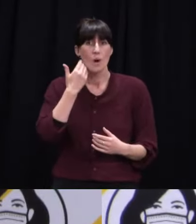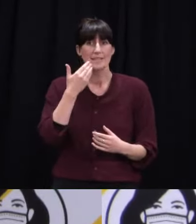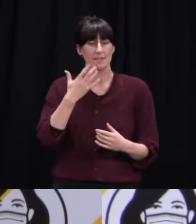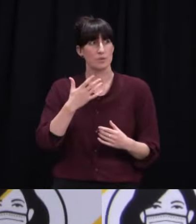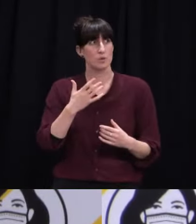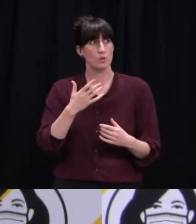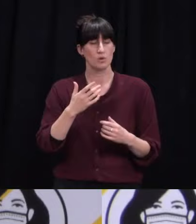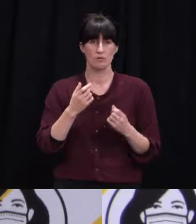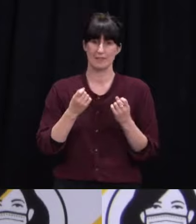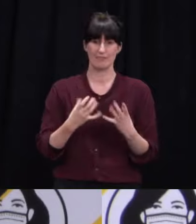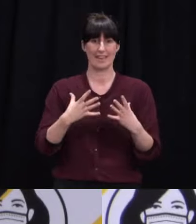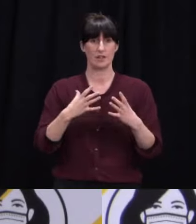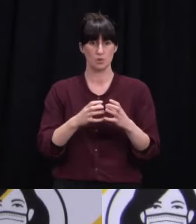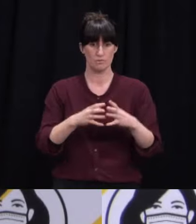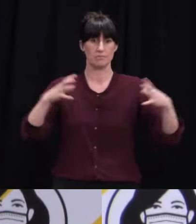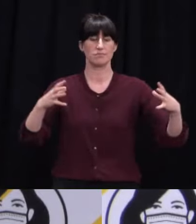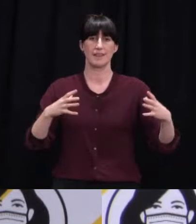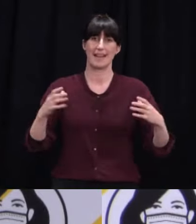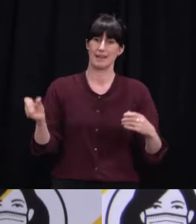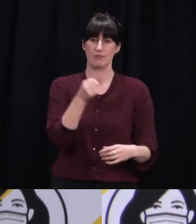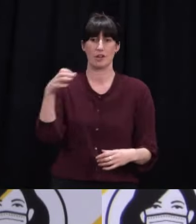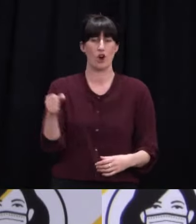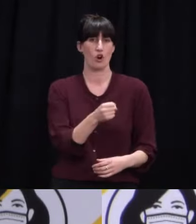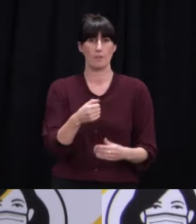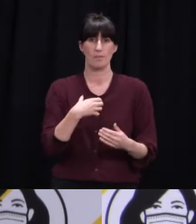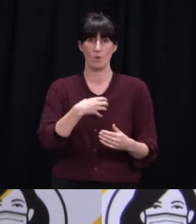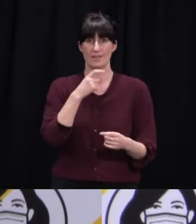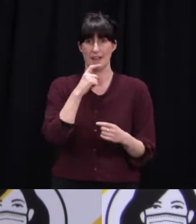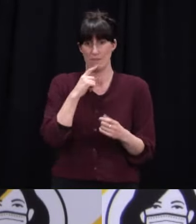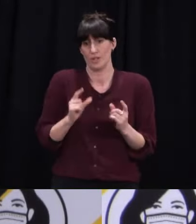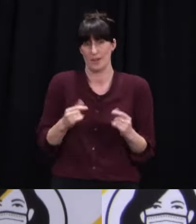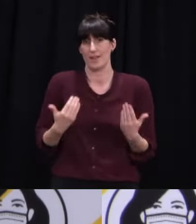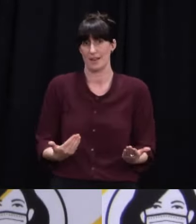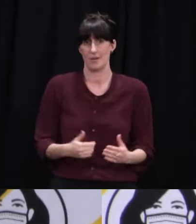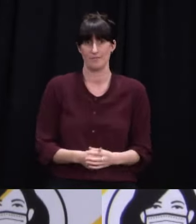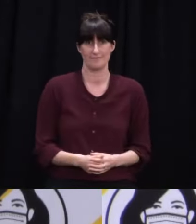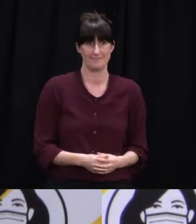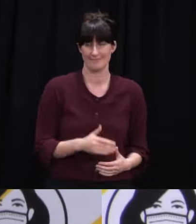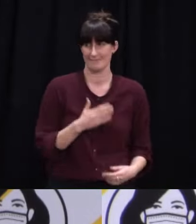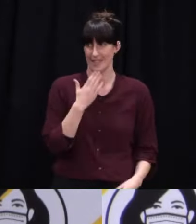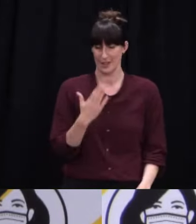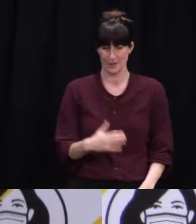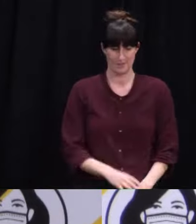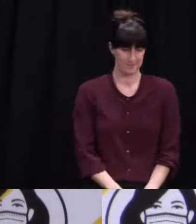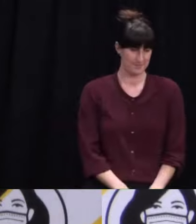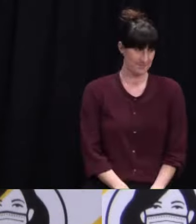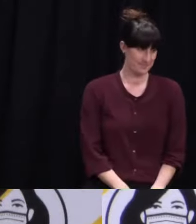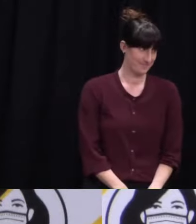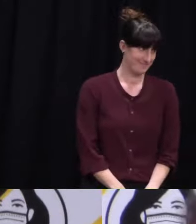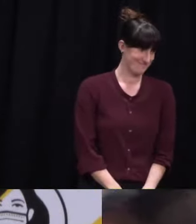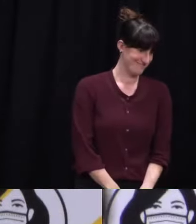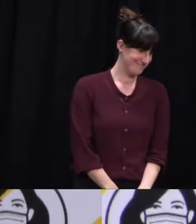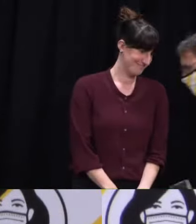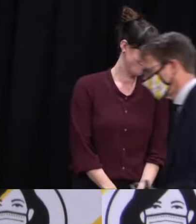surge more and bring more people on board, and that's what we're doing. Thanks, everyone.